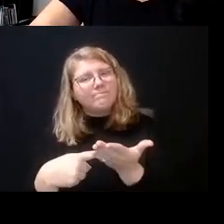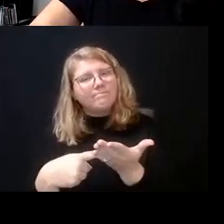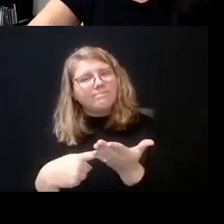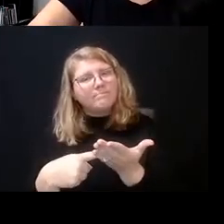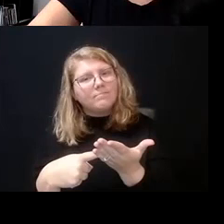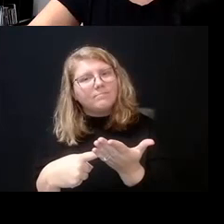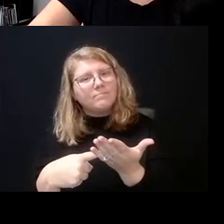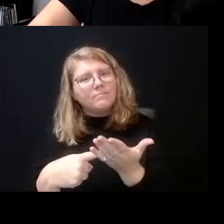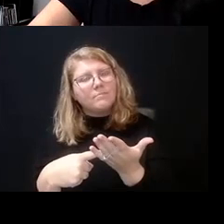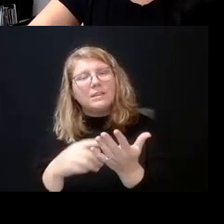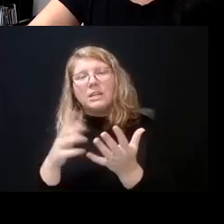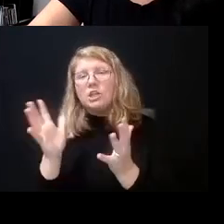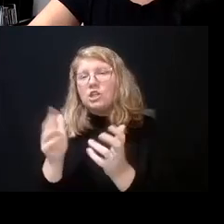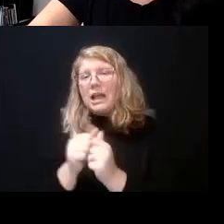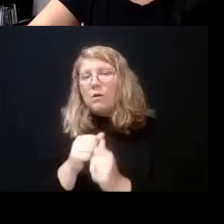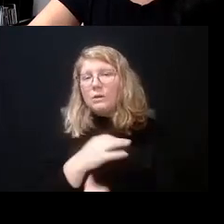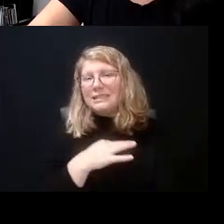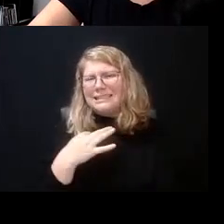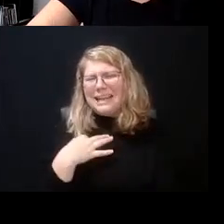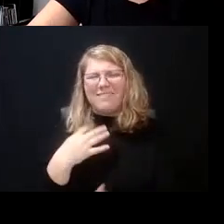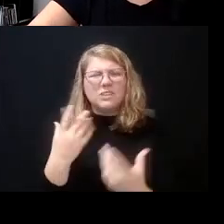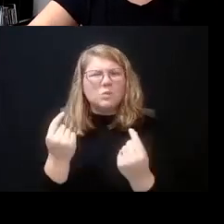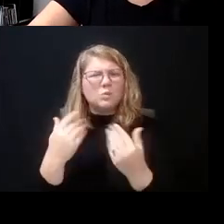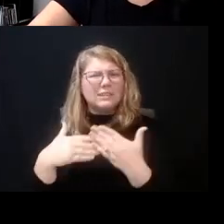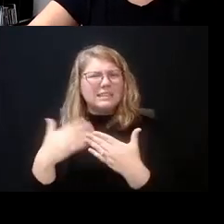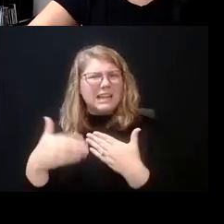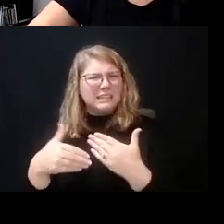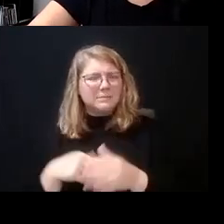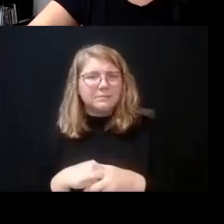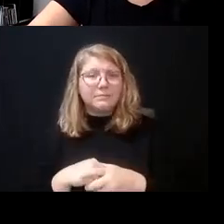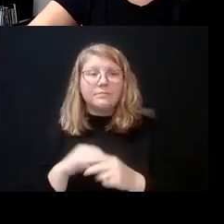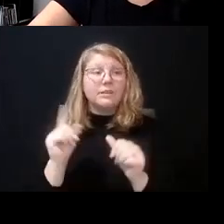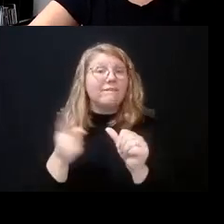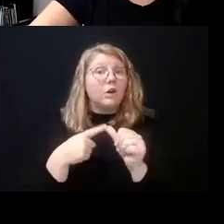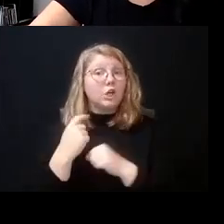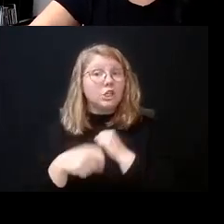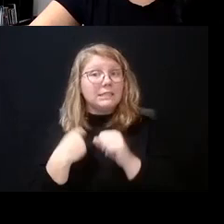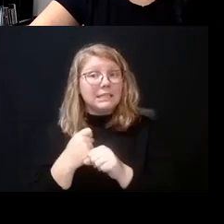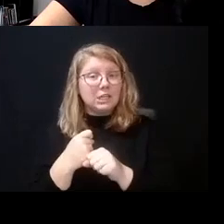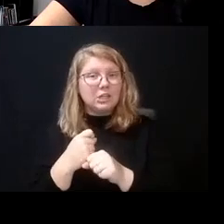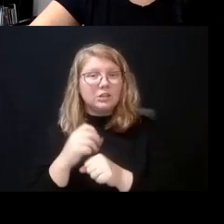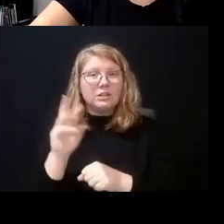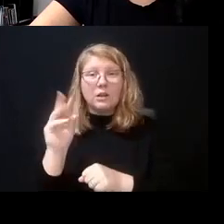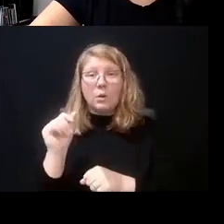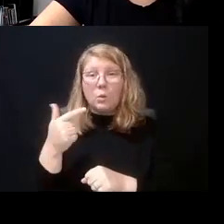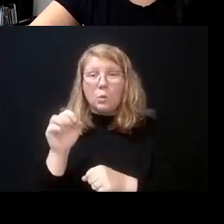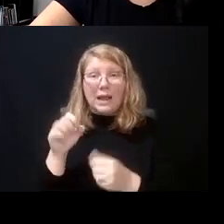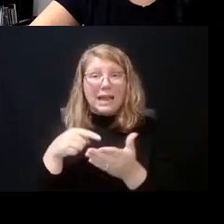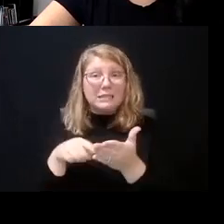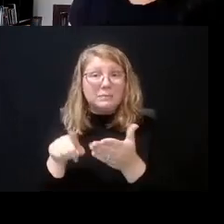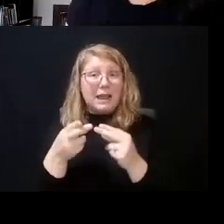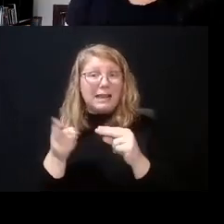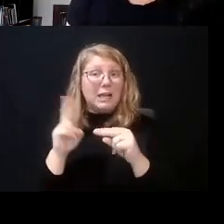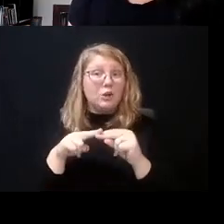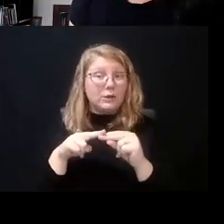talk to our staff about what do they want next. So the first year we did that wage increase, and we made this